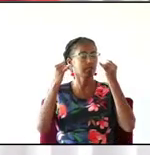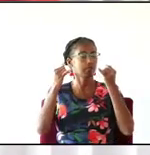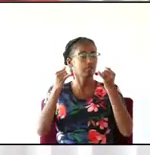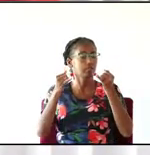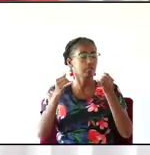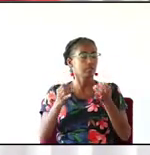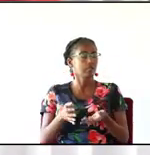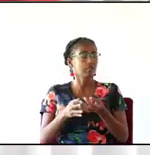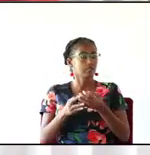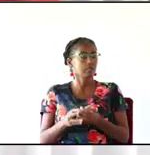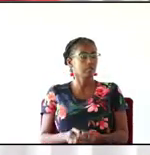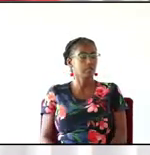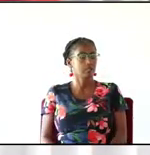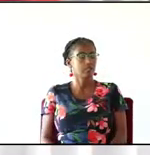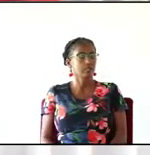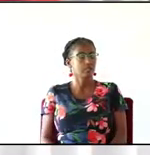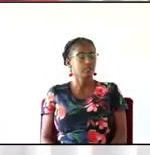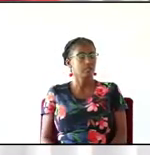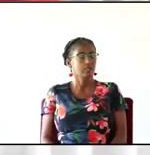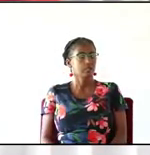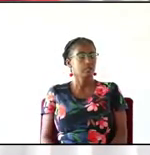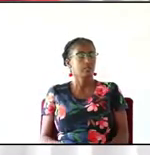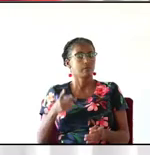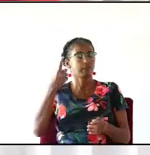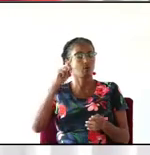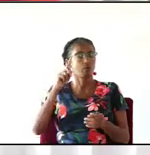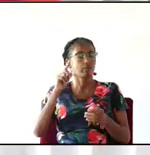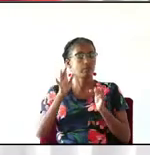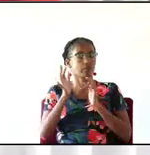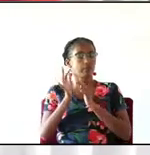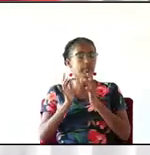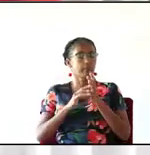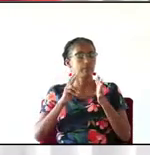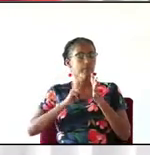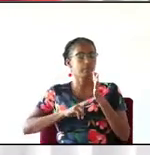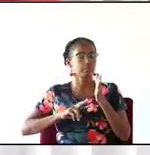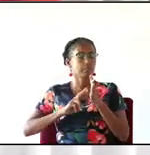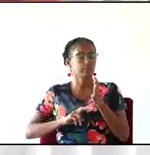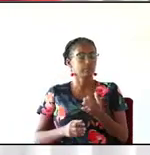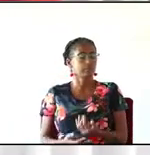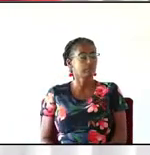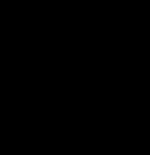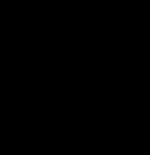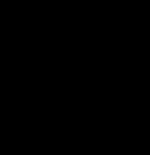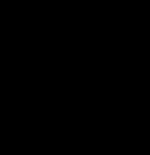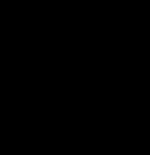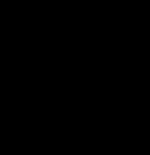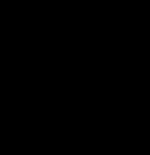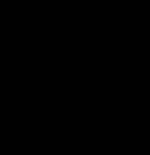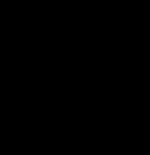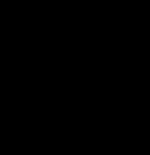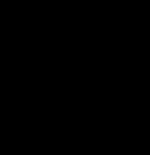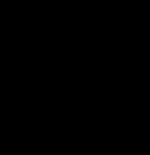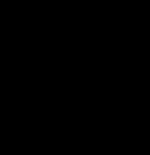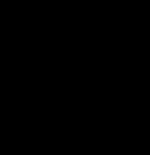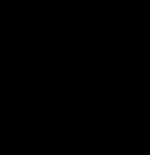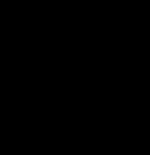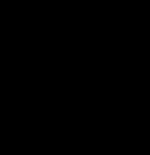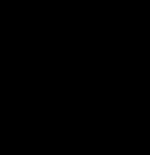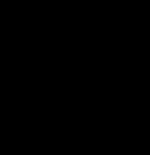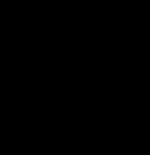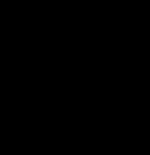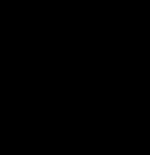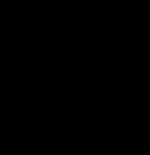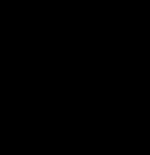Nina to come for the scripture reading at this time. And